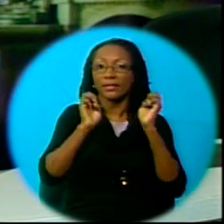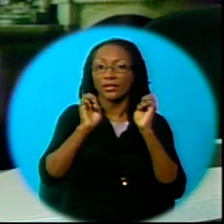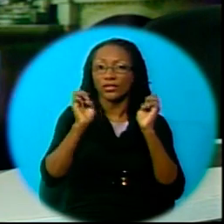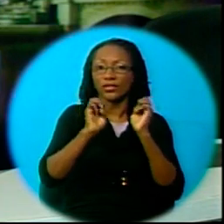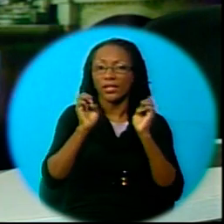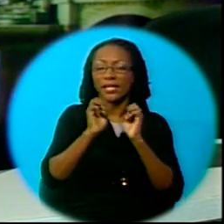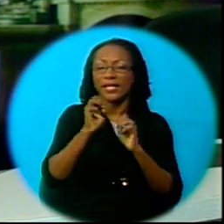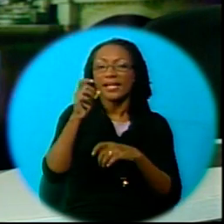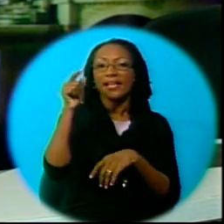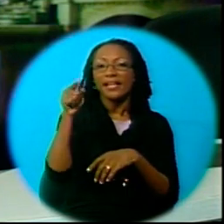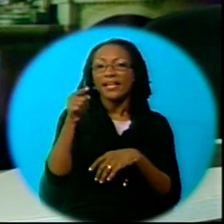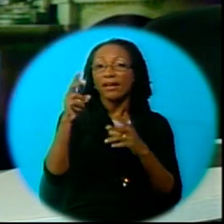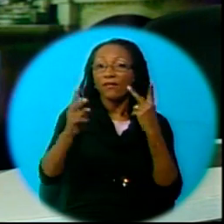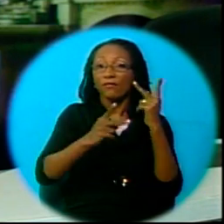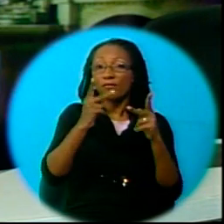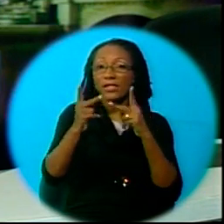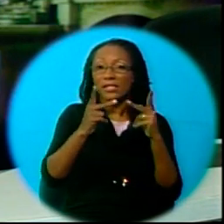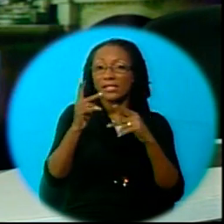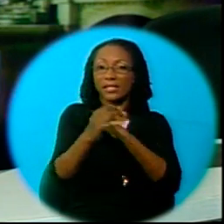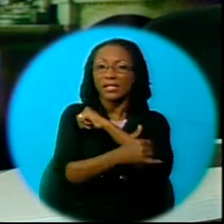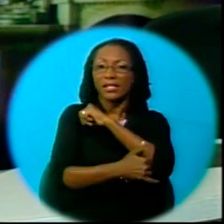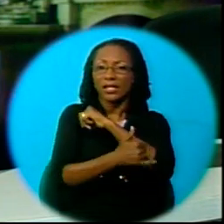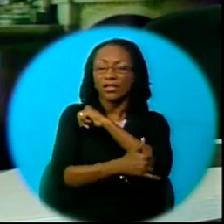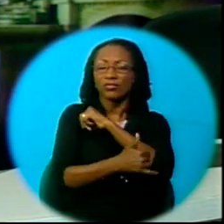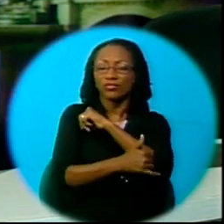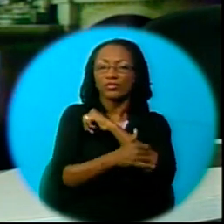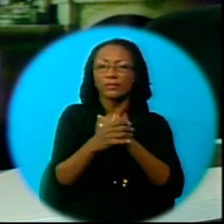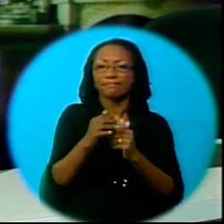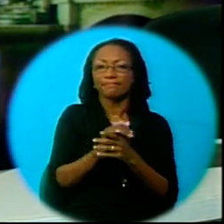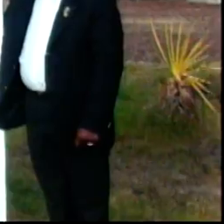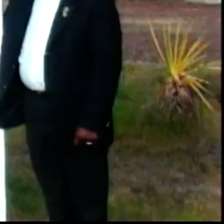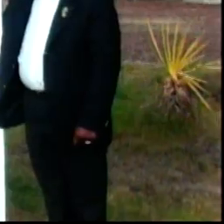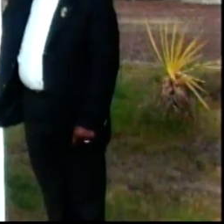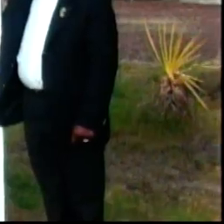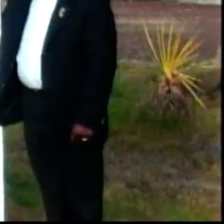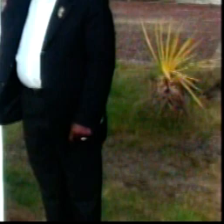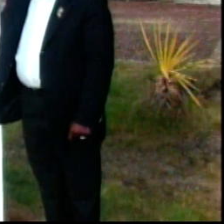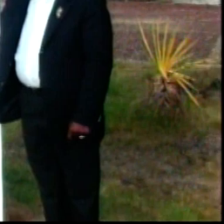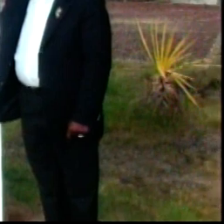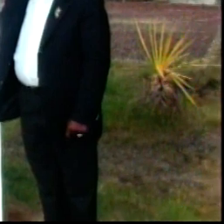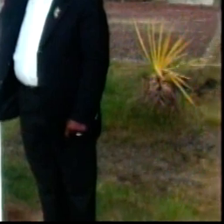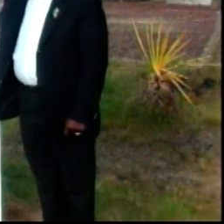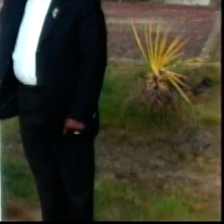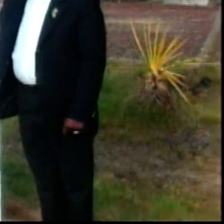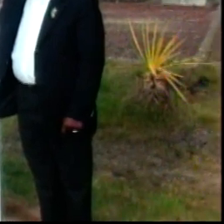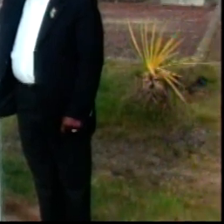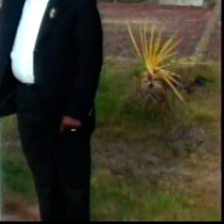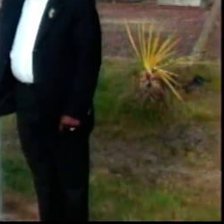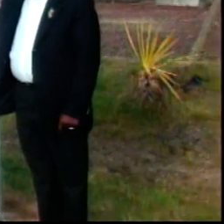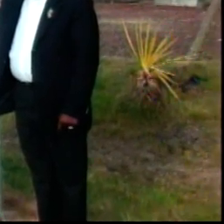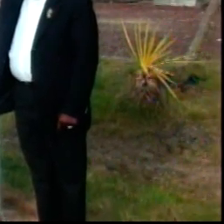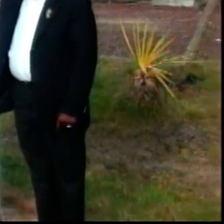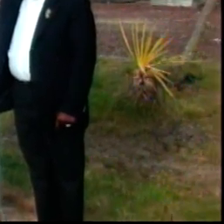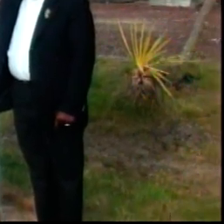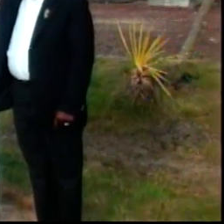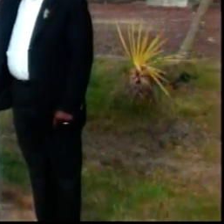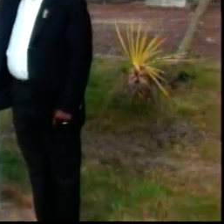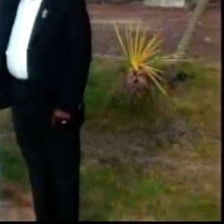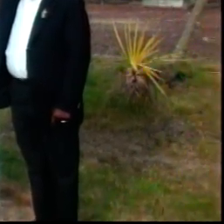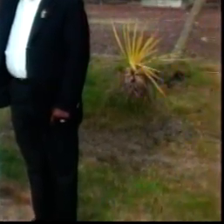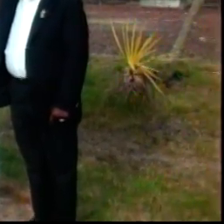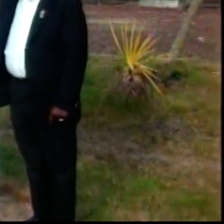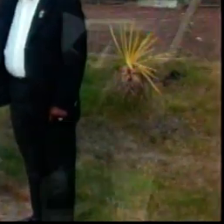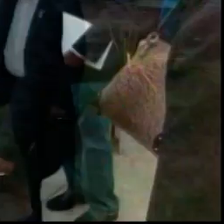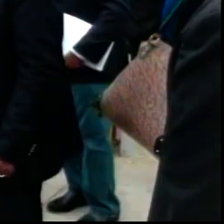that country on the final leg of his overseas tour. During the two-day visit at the invitation of the New Zealand government, he